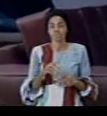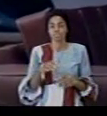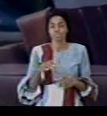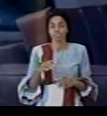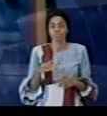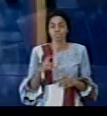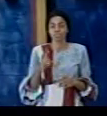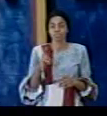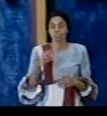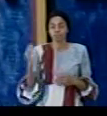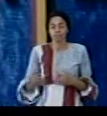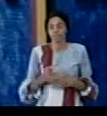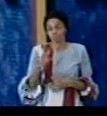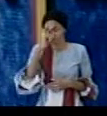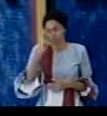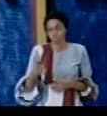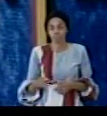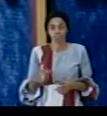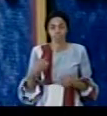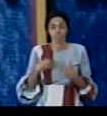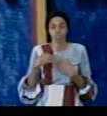Also, Pastor Peter